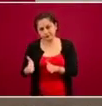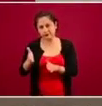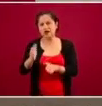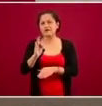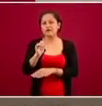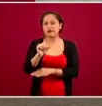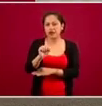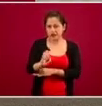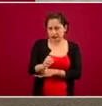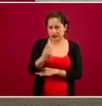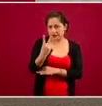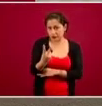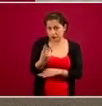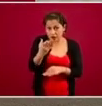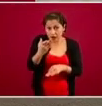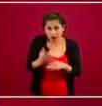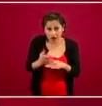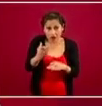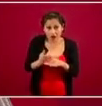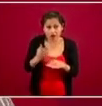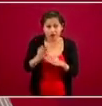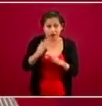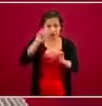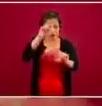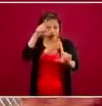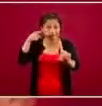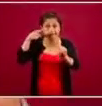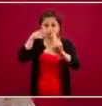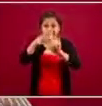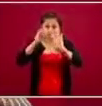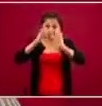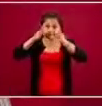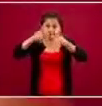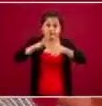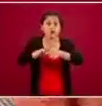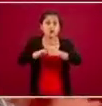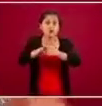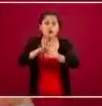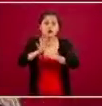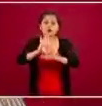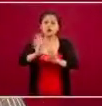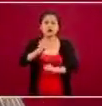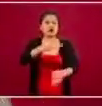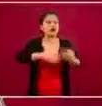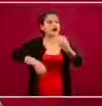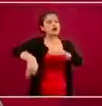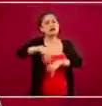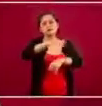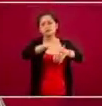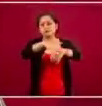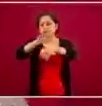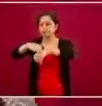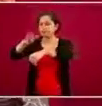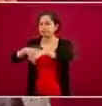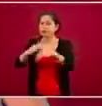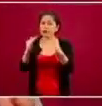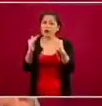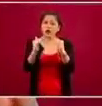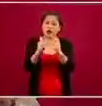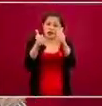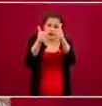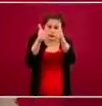So phase 2 is characterized, and right now this is the most important thing, stay at home, stay at home. That